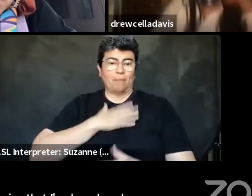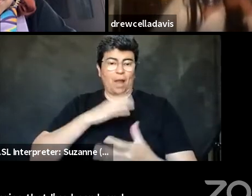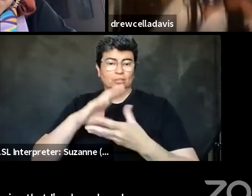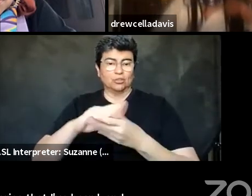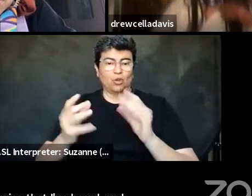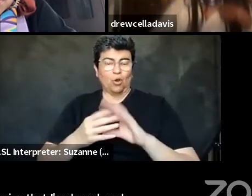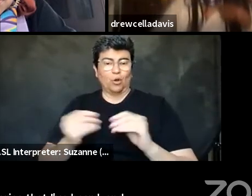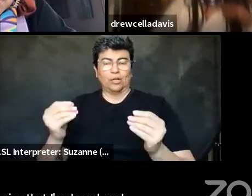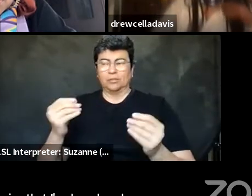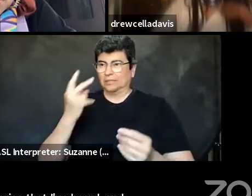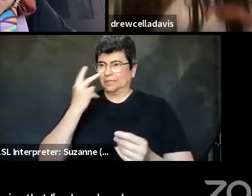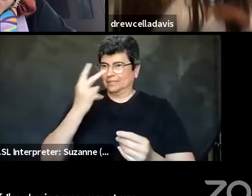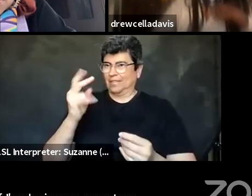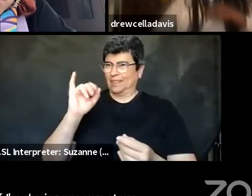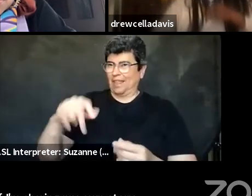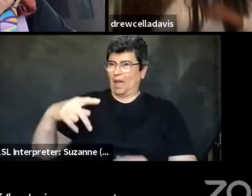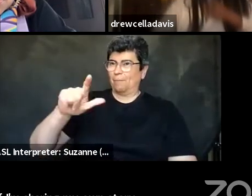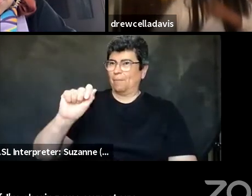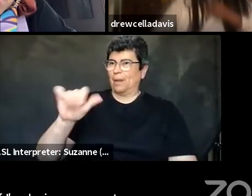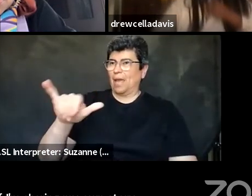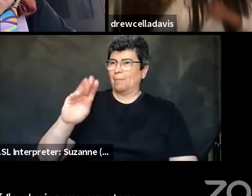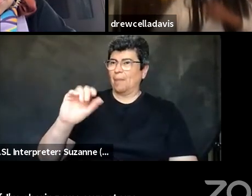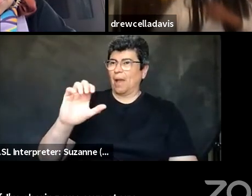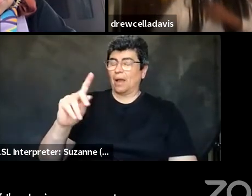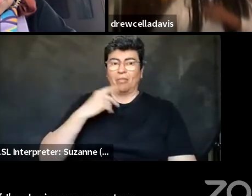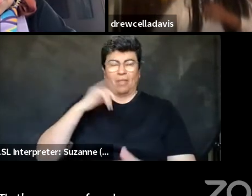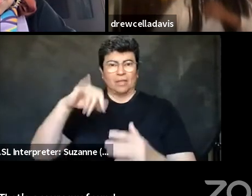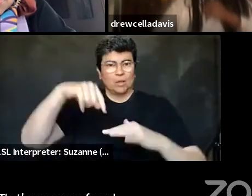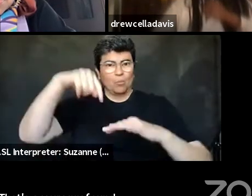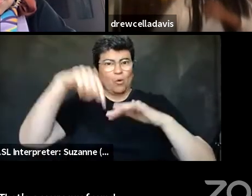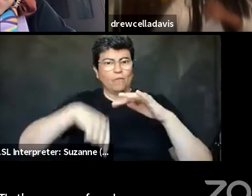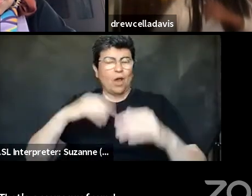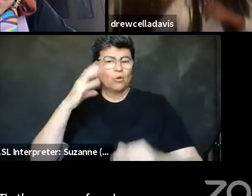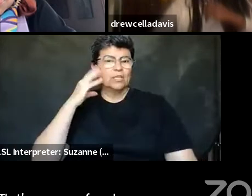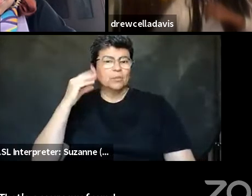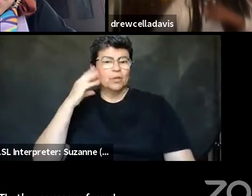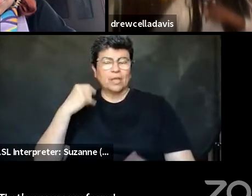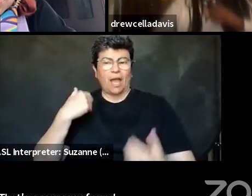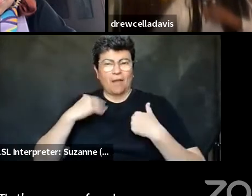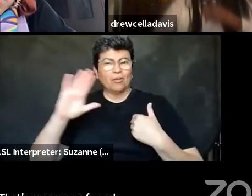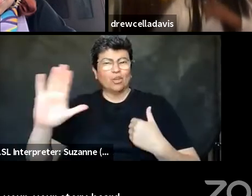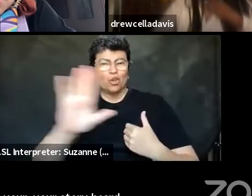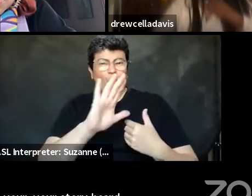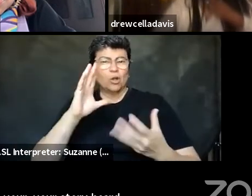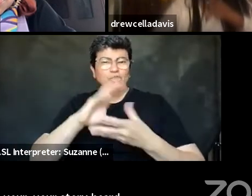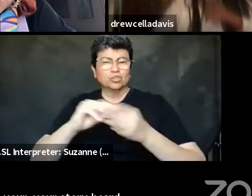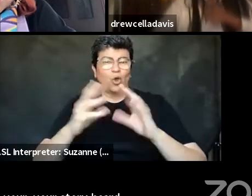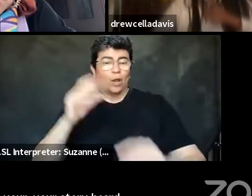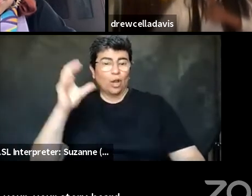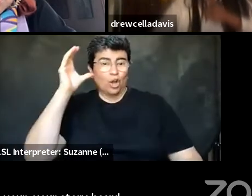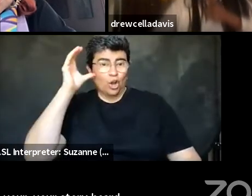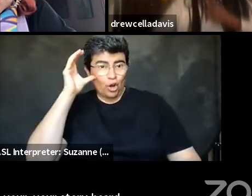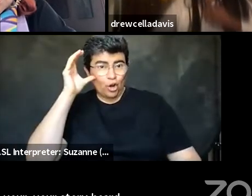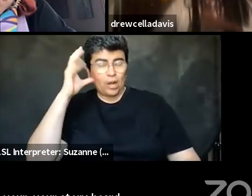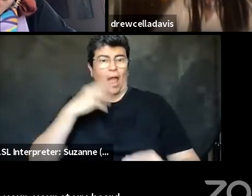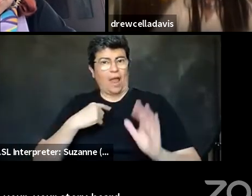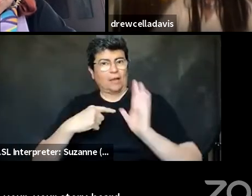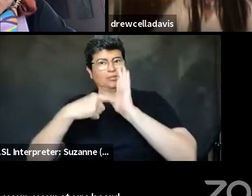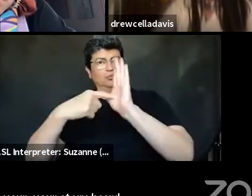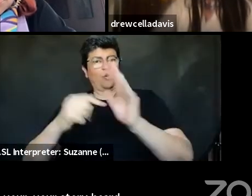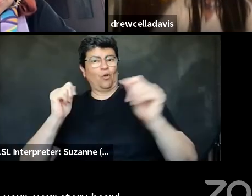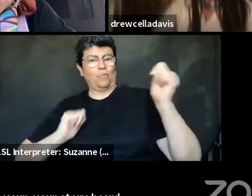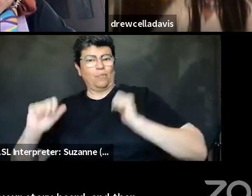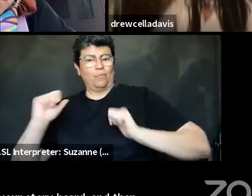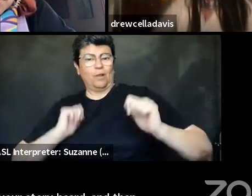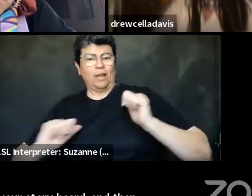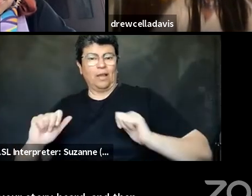back. That's a very profound experience, just to have your story heard and then portrayed.